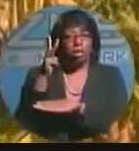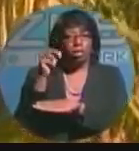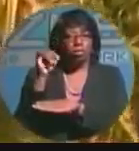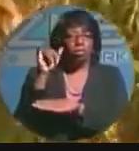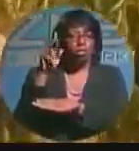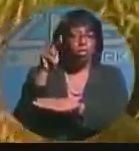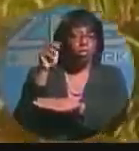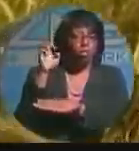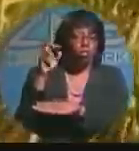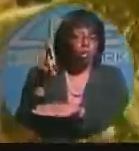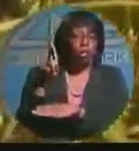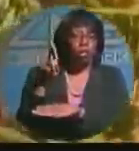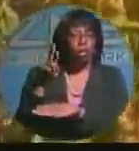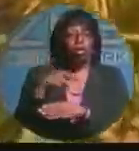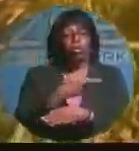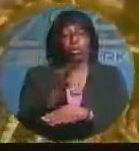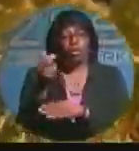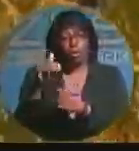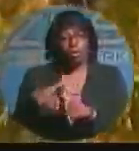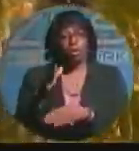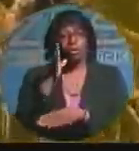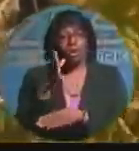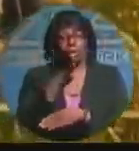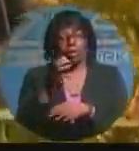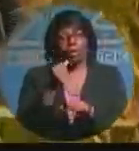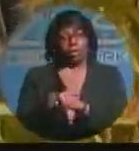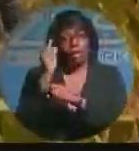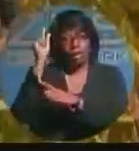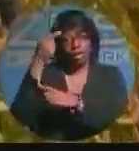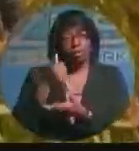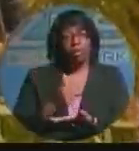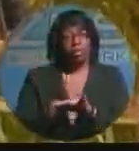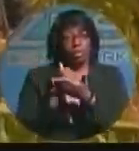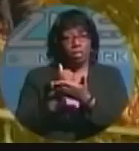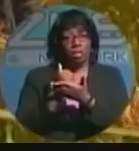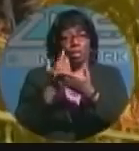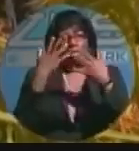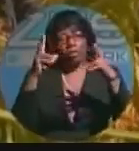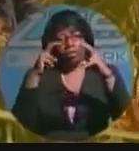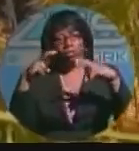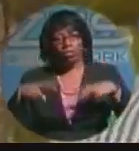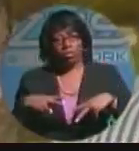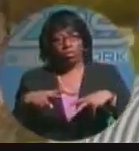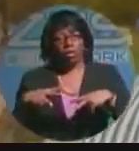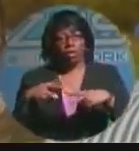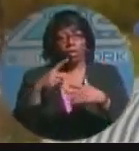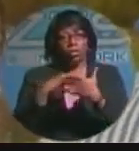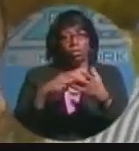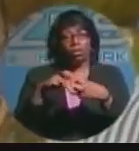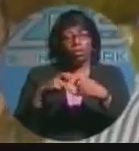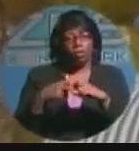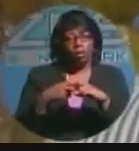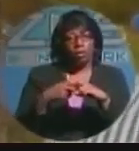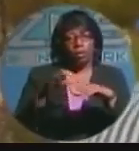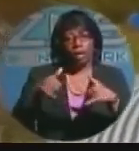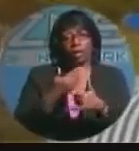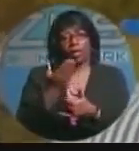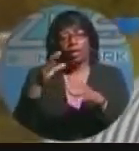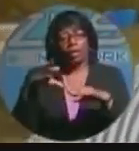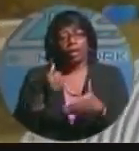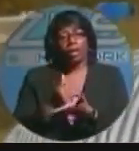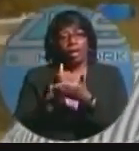Alfred Gray, farmers should be able to get government assistance once an assessment is completed. What I intend to do is to